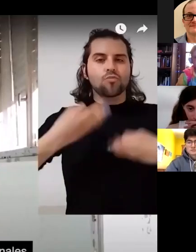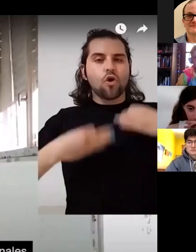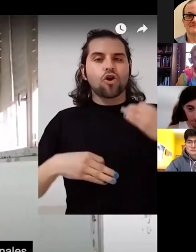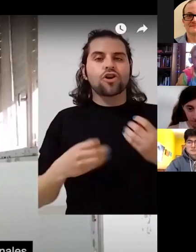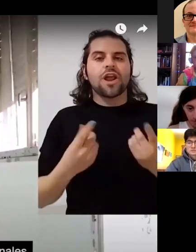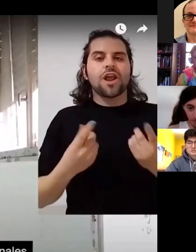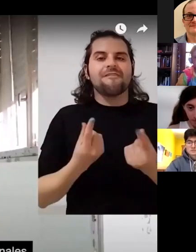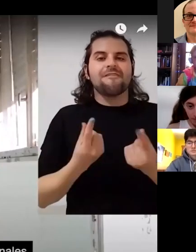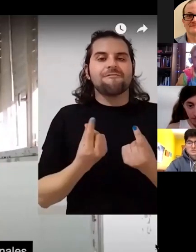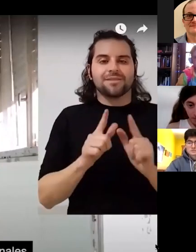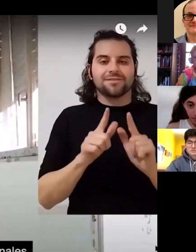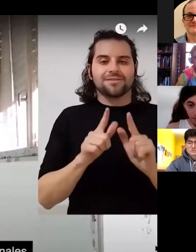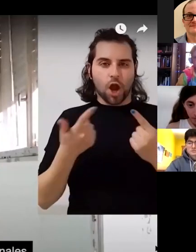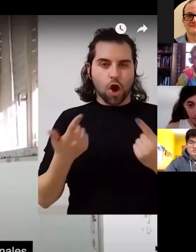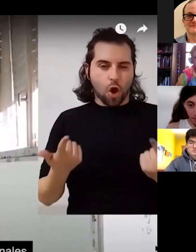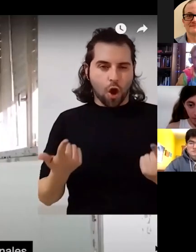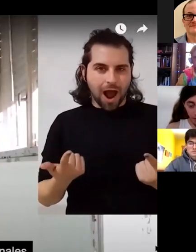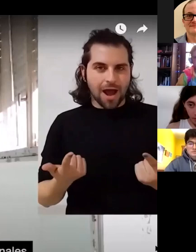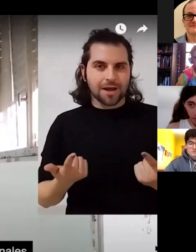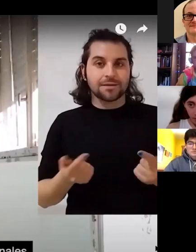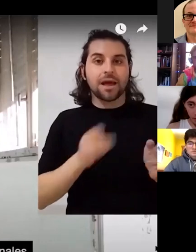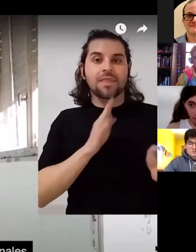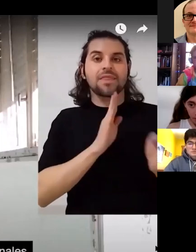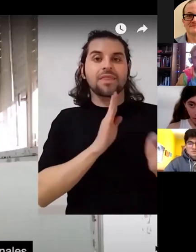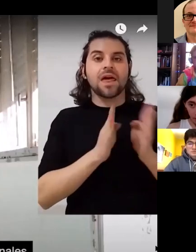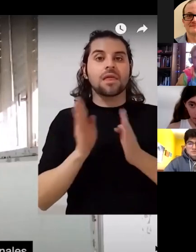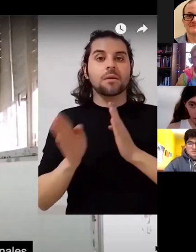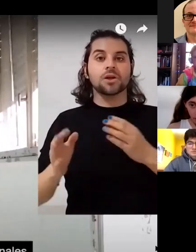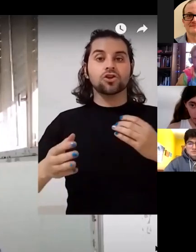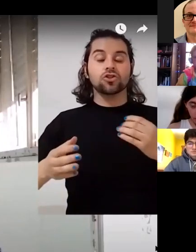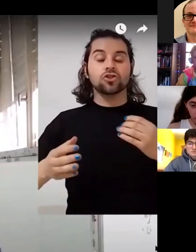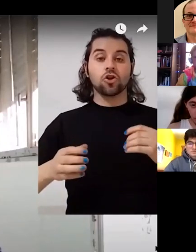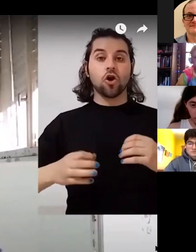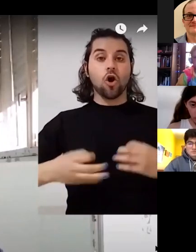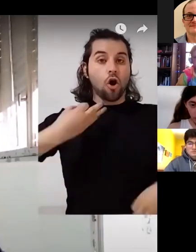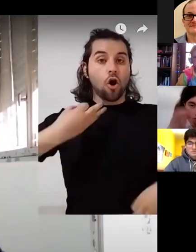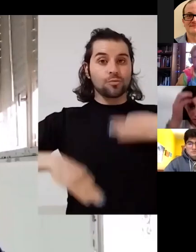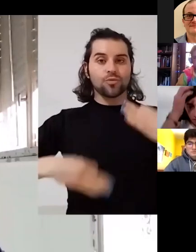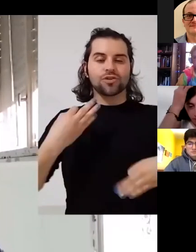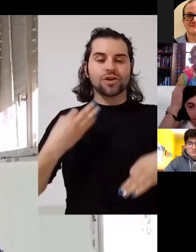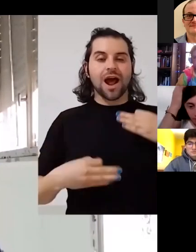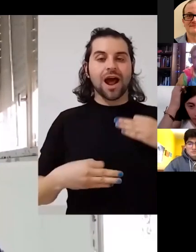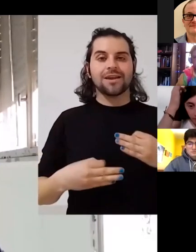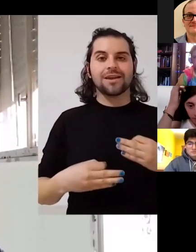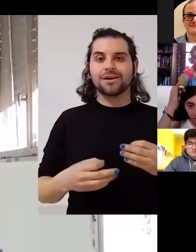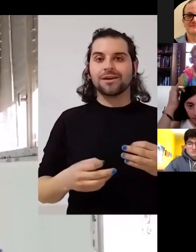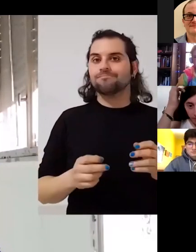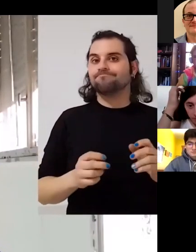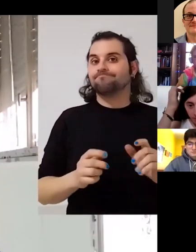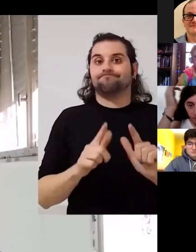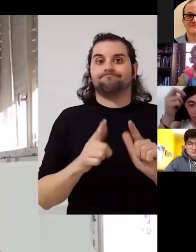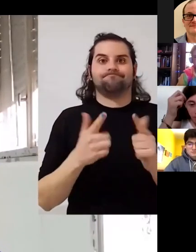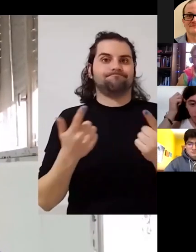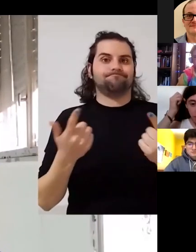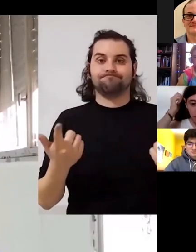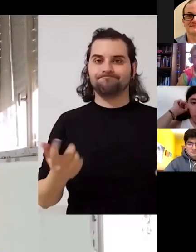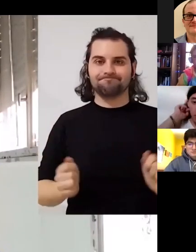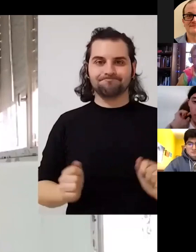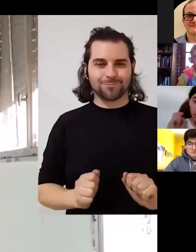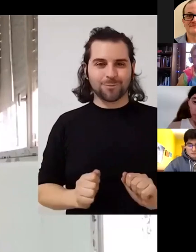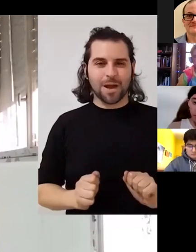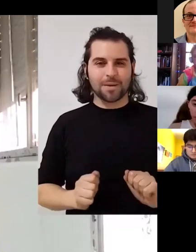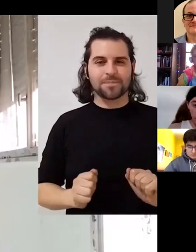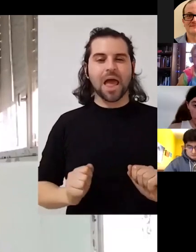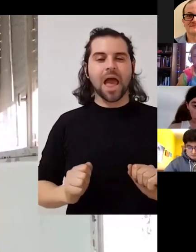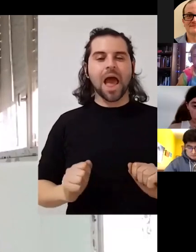meeting was put together when there was a shortage of hormones for hormone therapy, and